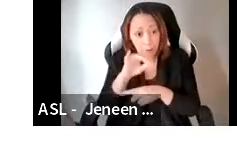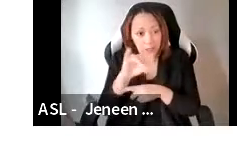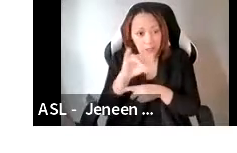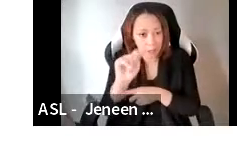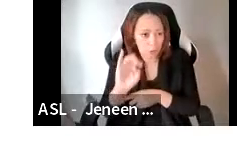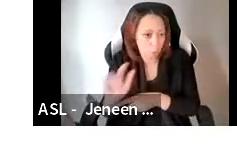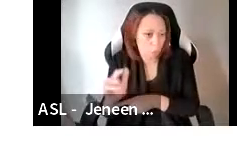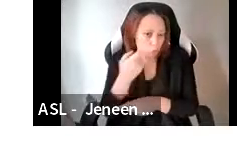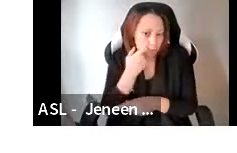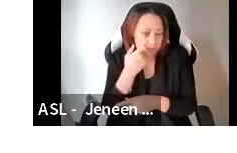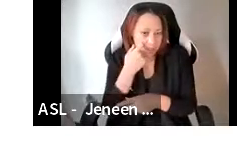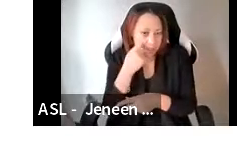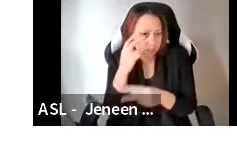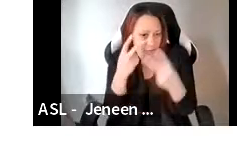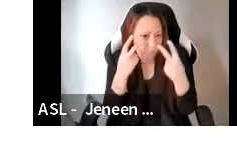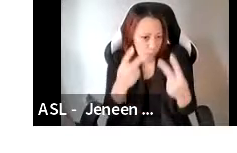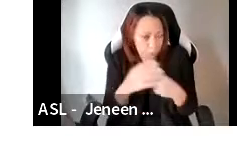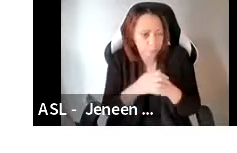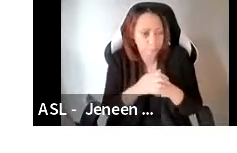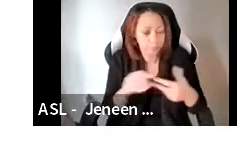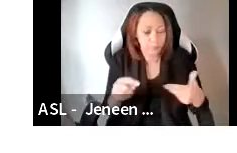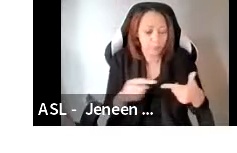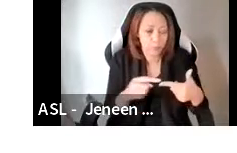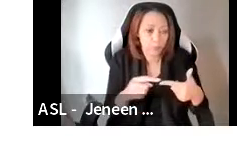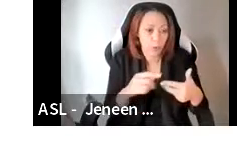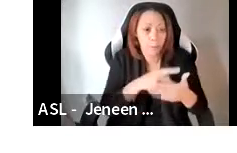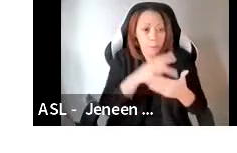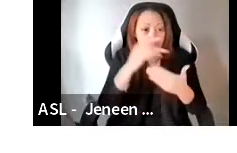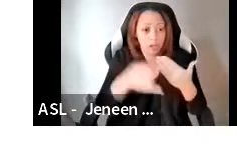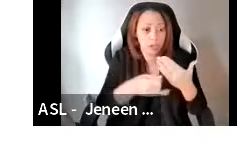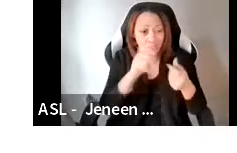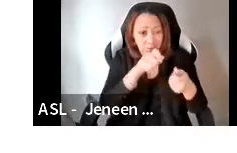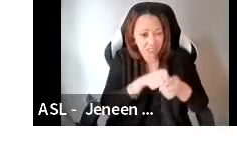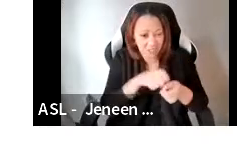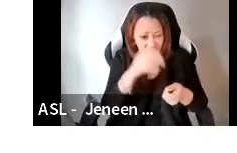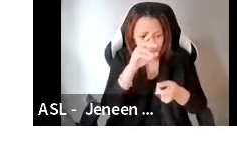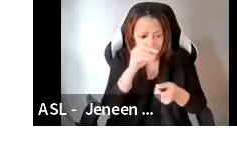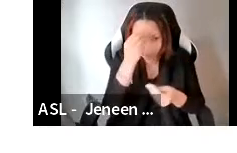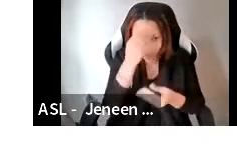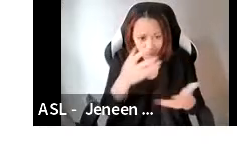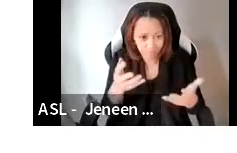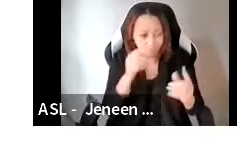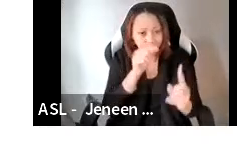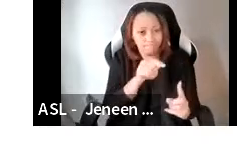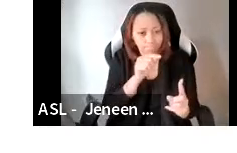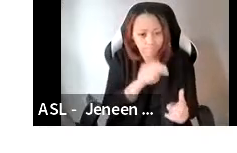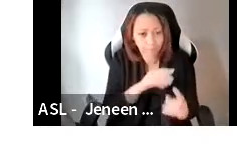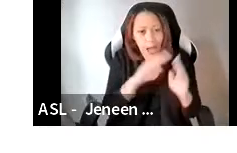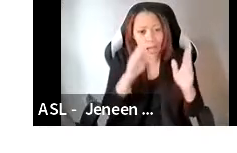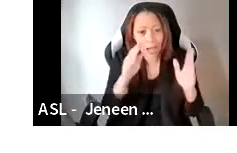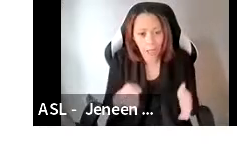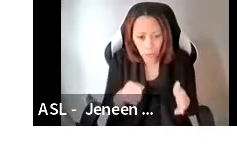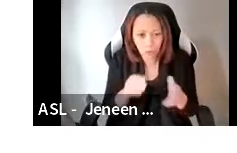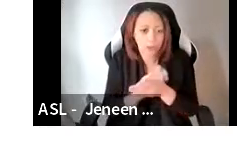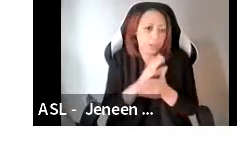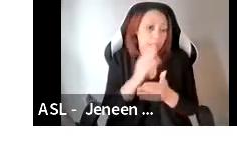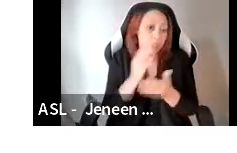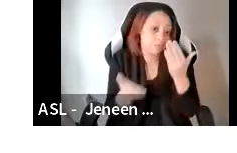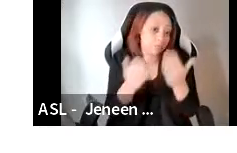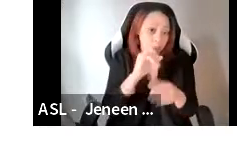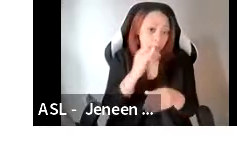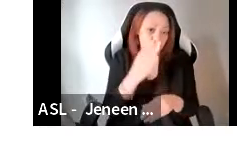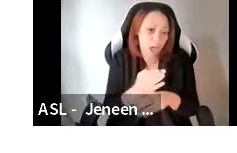took a look at. The second is project-specific data about proposed housing units and anticipated jobs in the